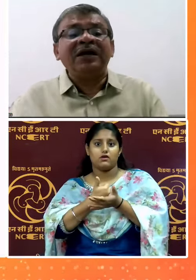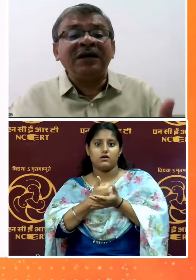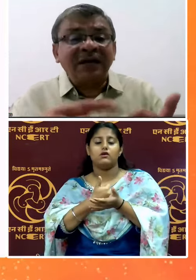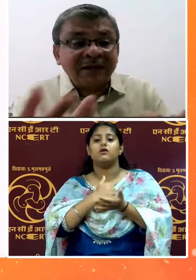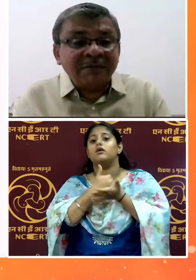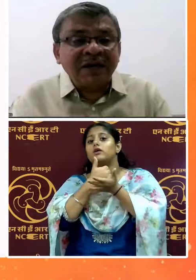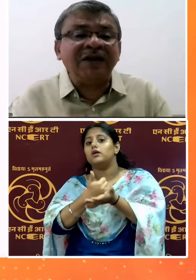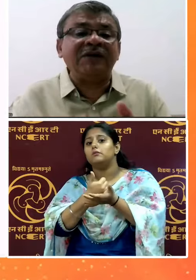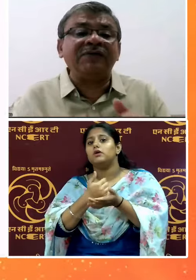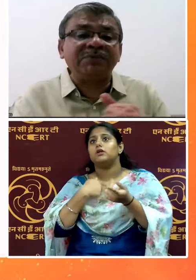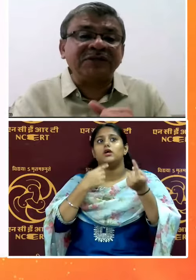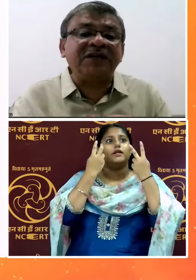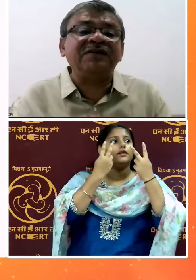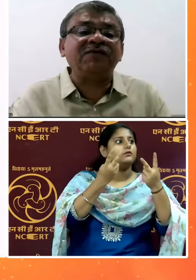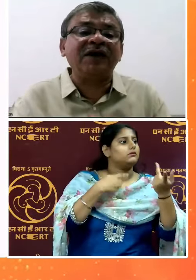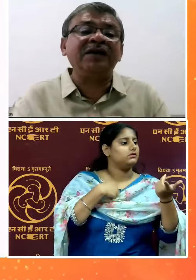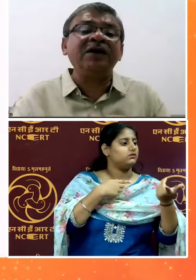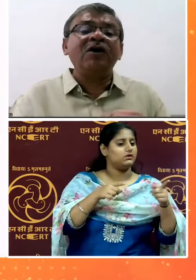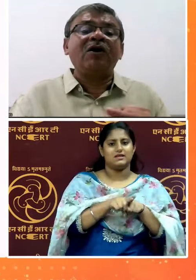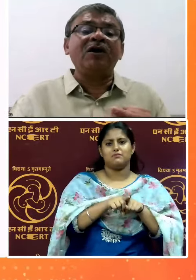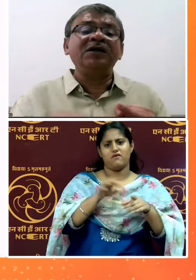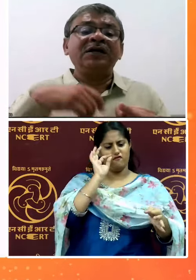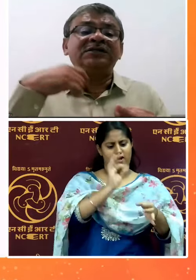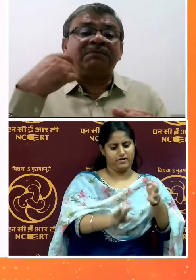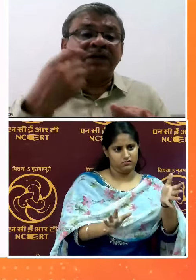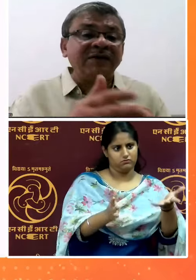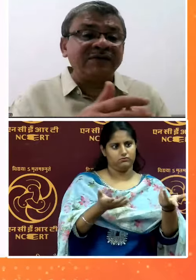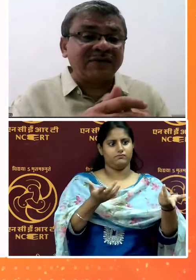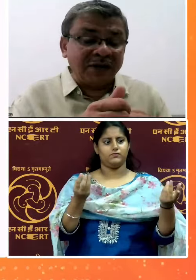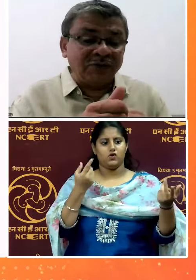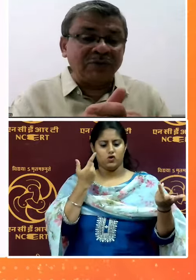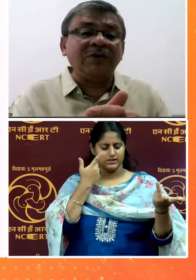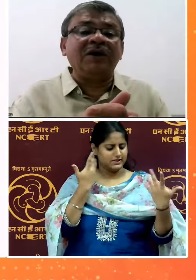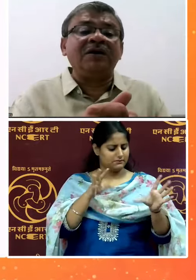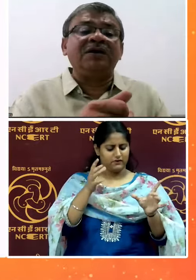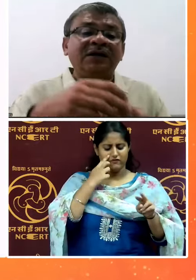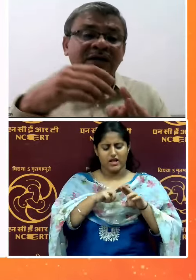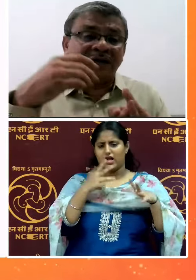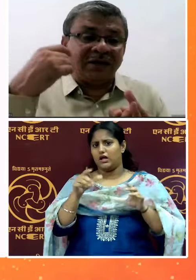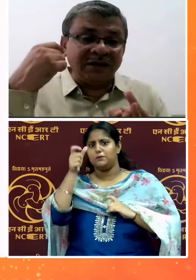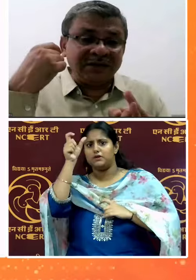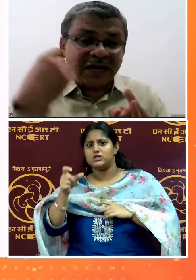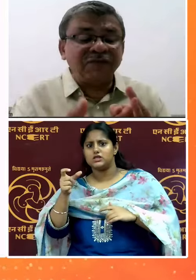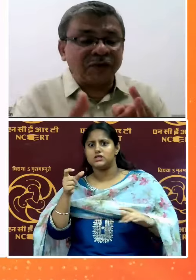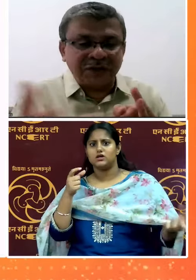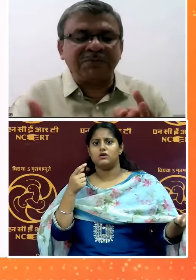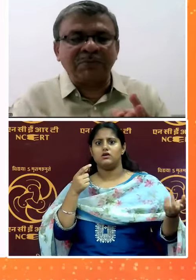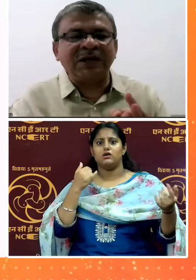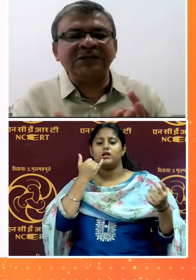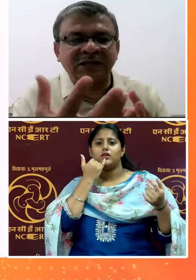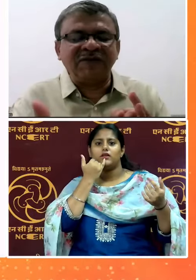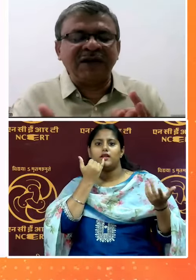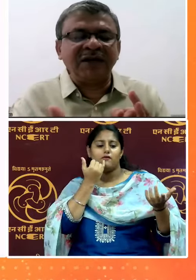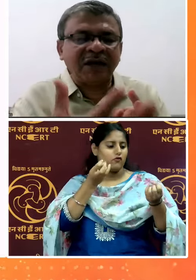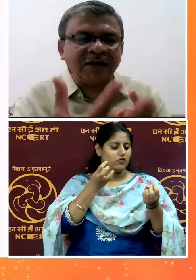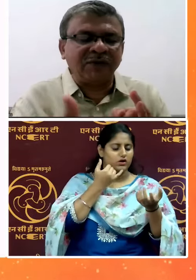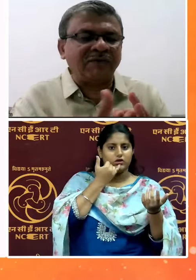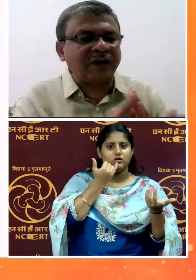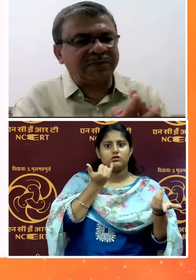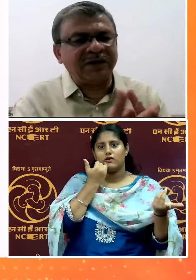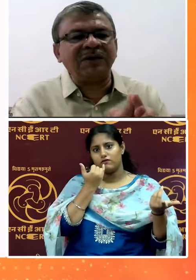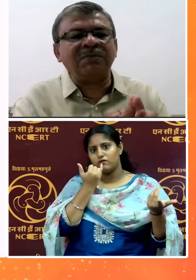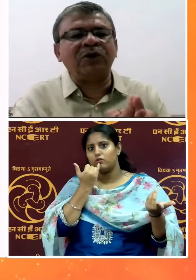or indicate them in any way. Suppose there is a fire or somebody is trying to telephone them. Mobiles definitely